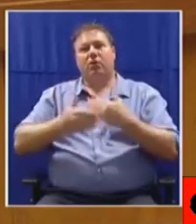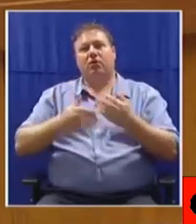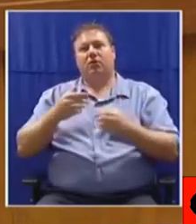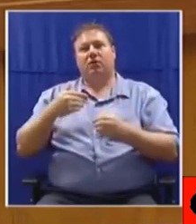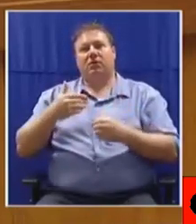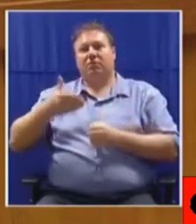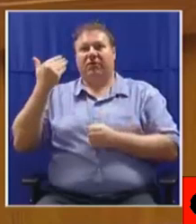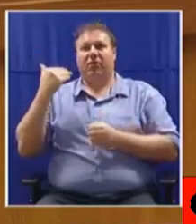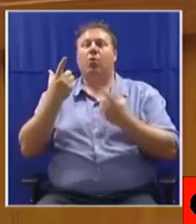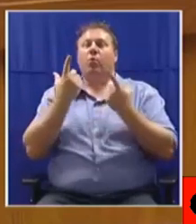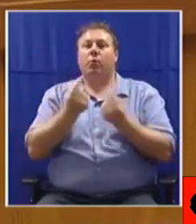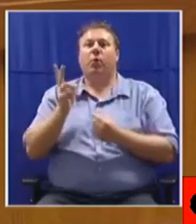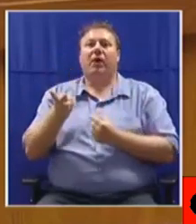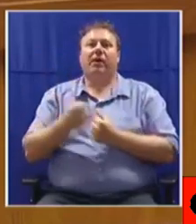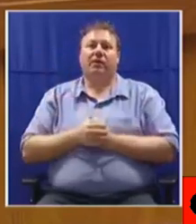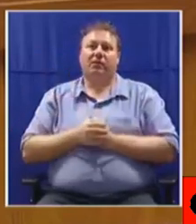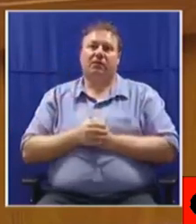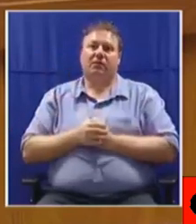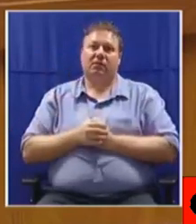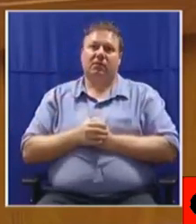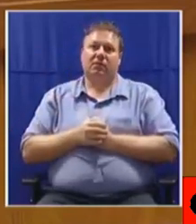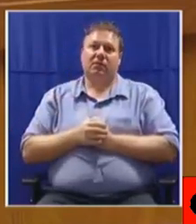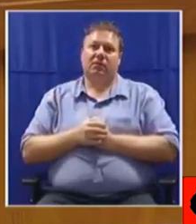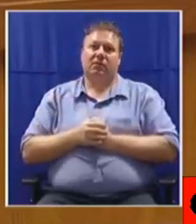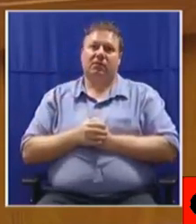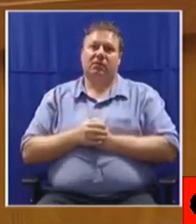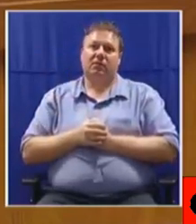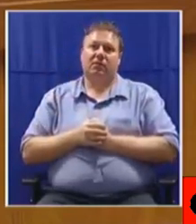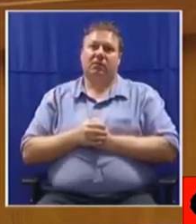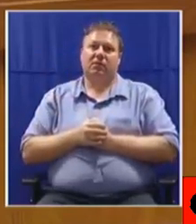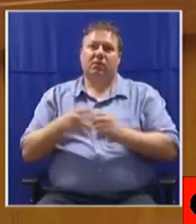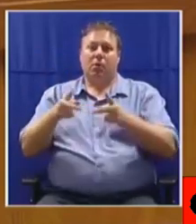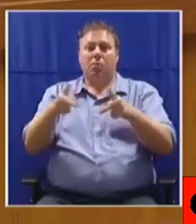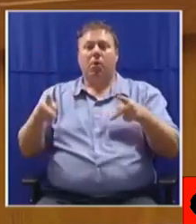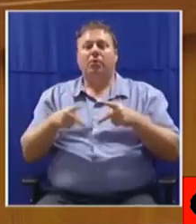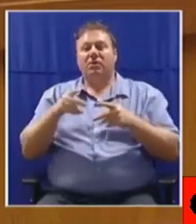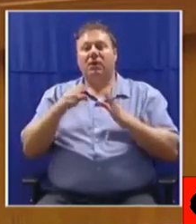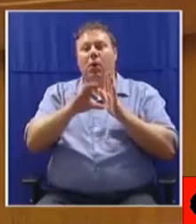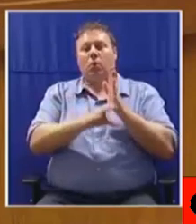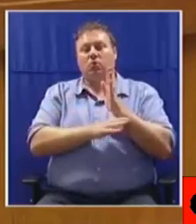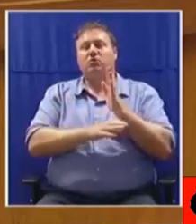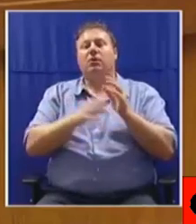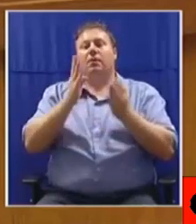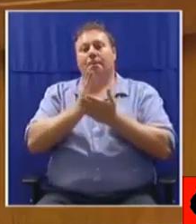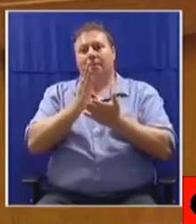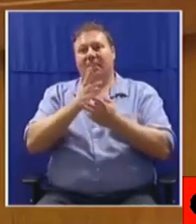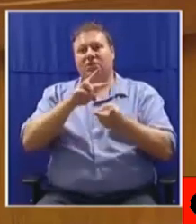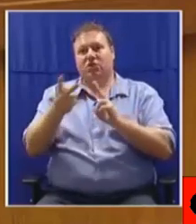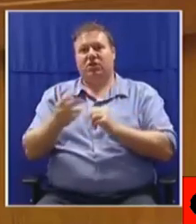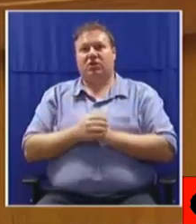again. The property clause must and will be amended, and the land will